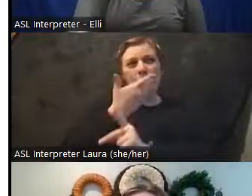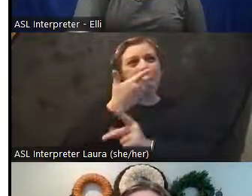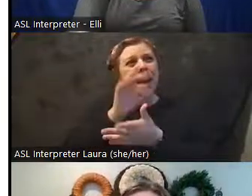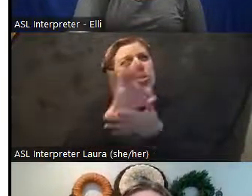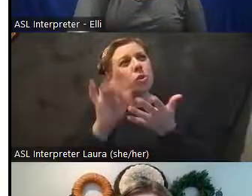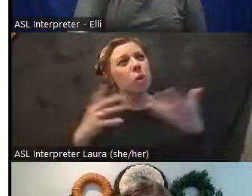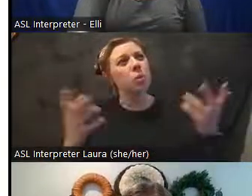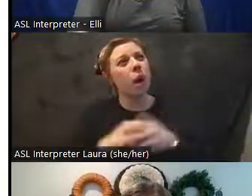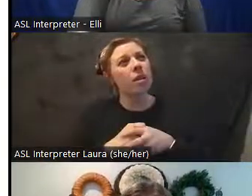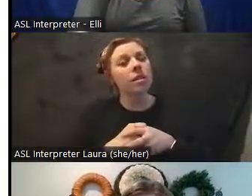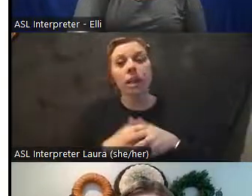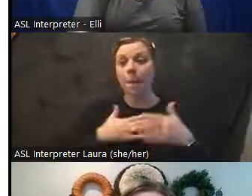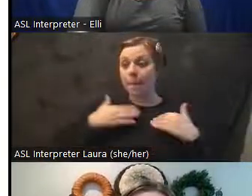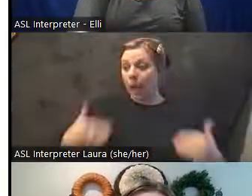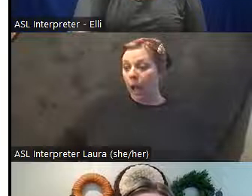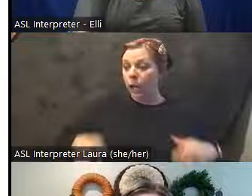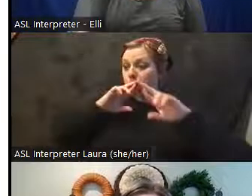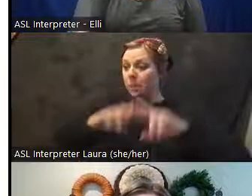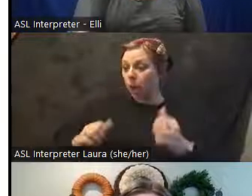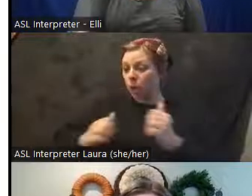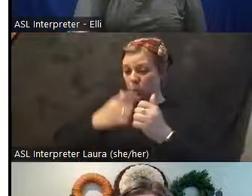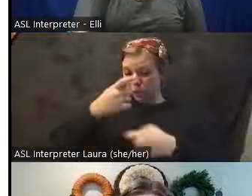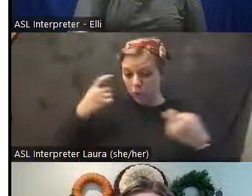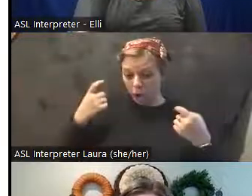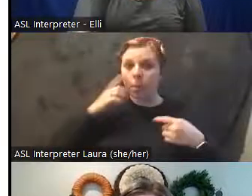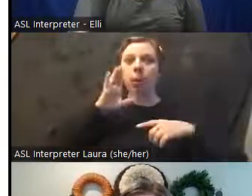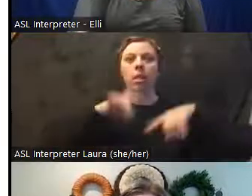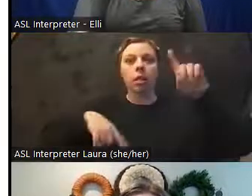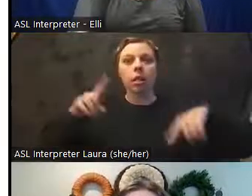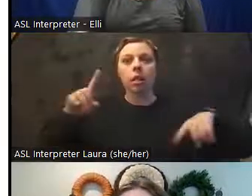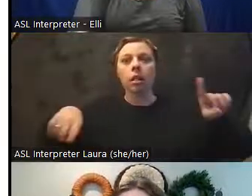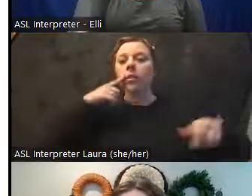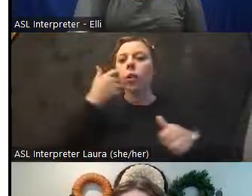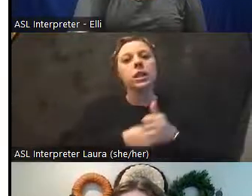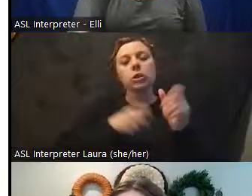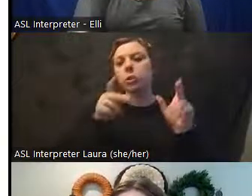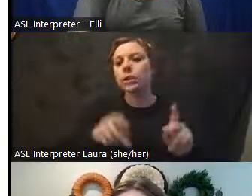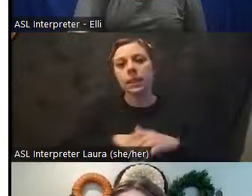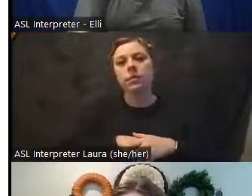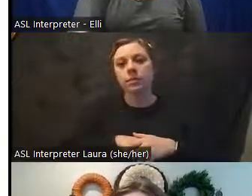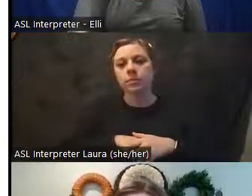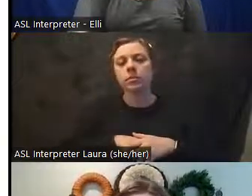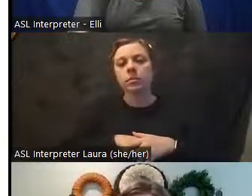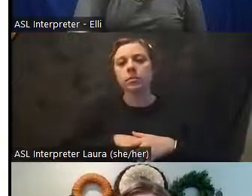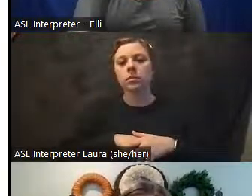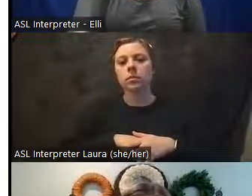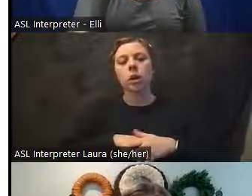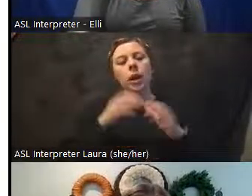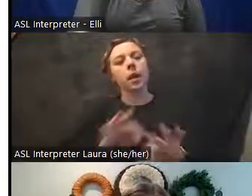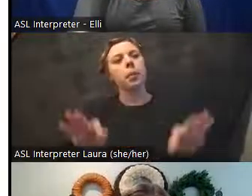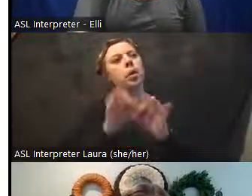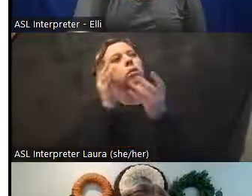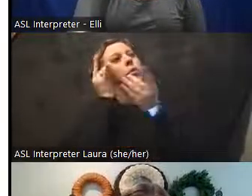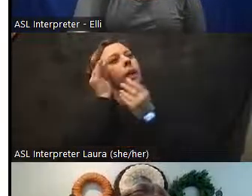can look really different. So thinking about how we can support them through